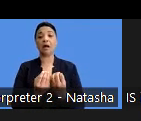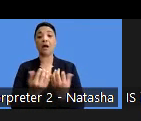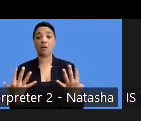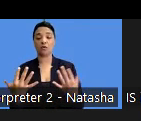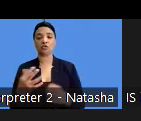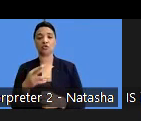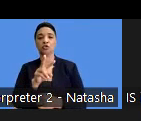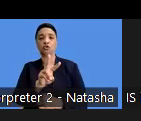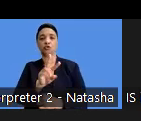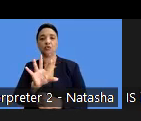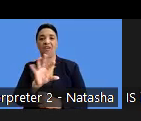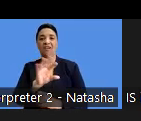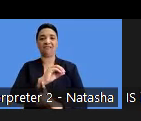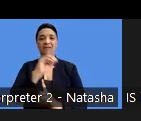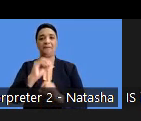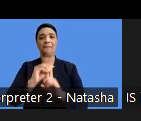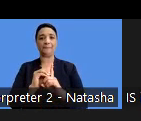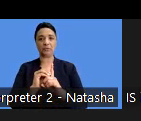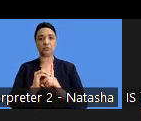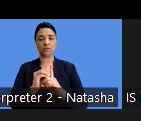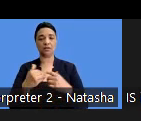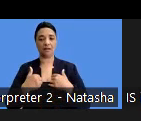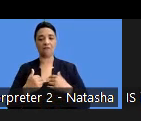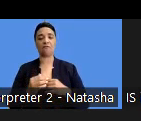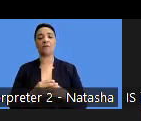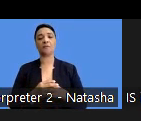25% higher debit levels,